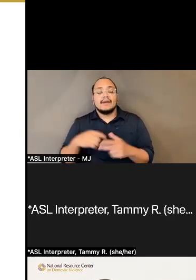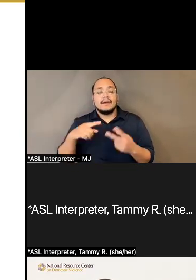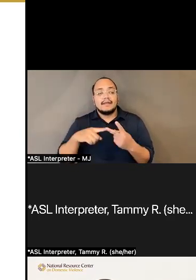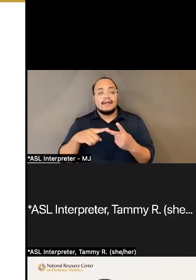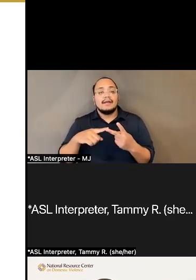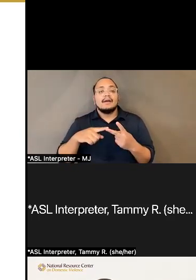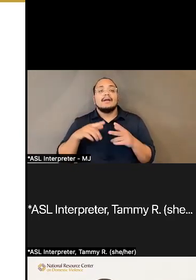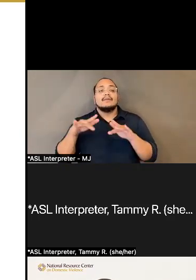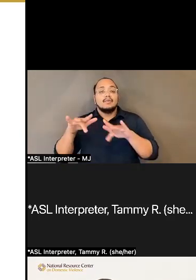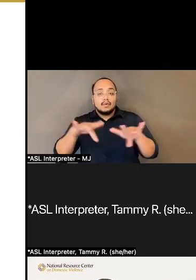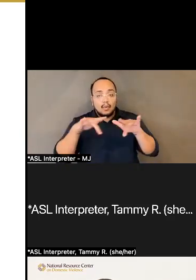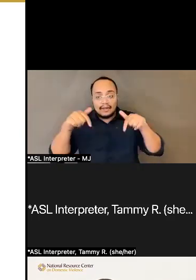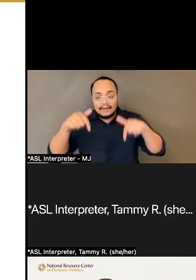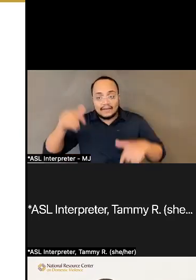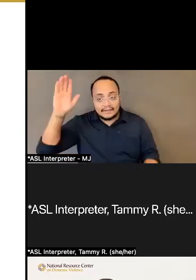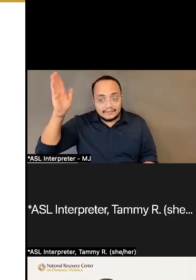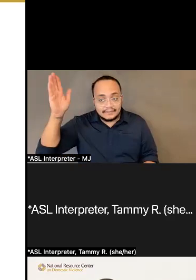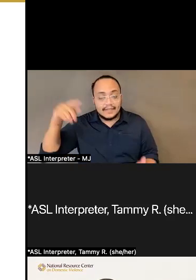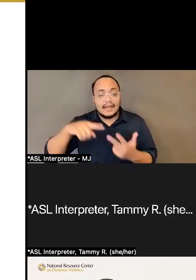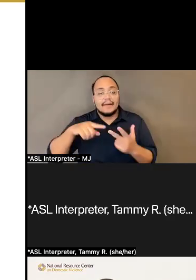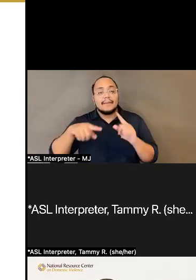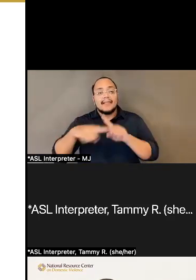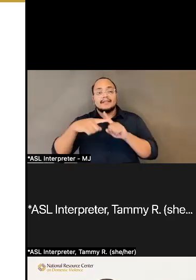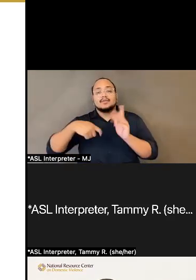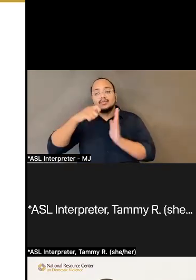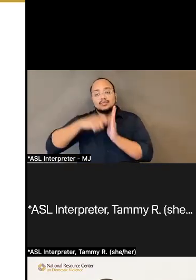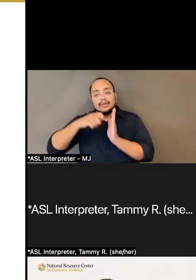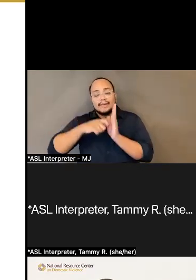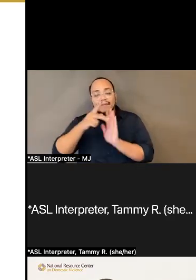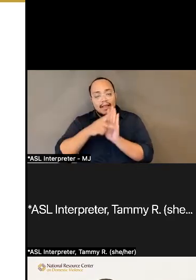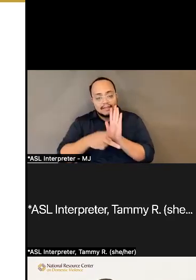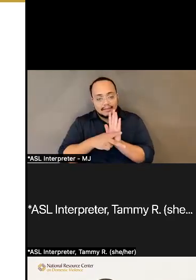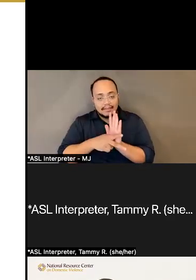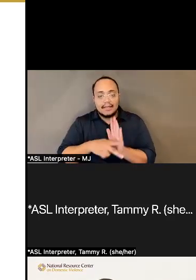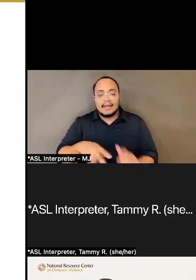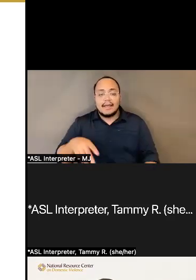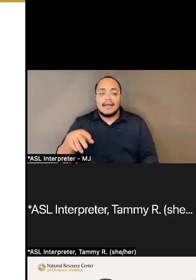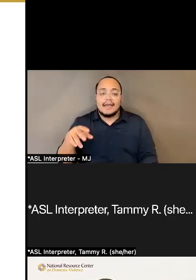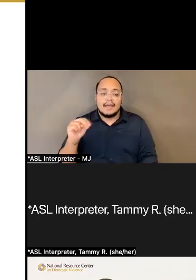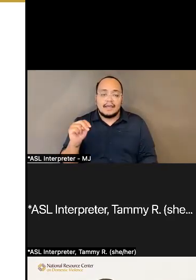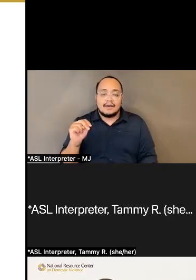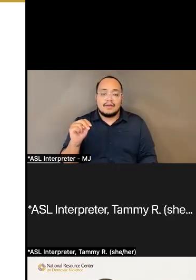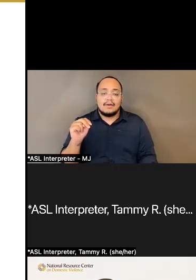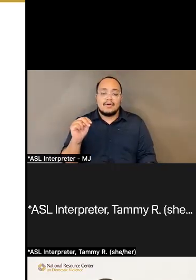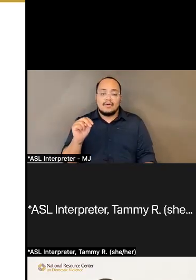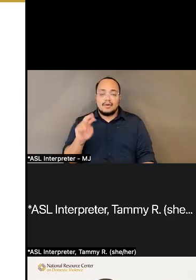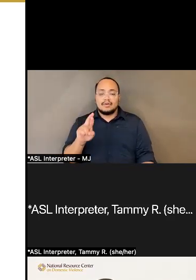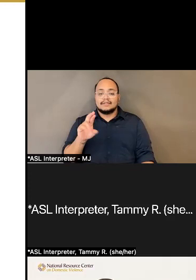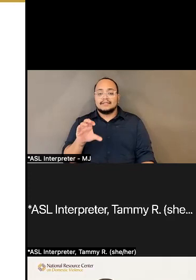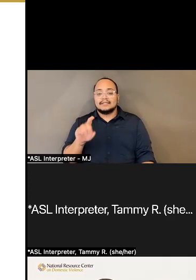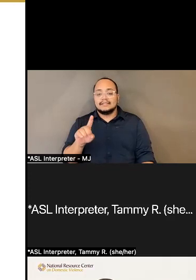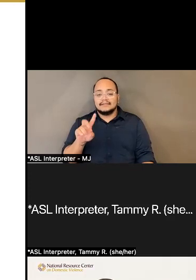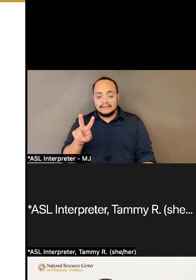written policy brief that complements the NRCDV needs assessment that you all heard